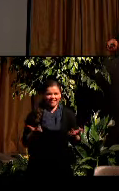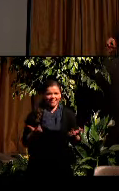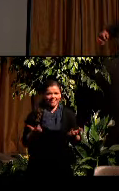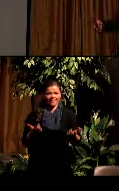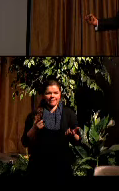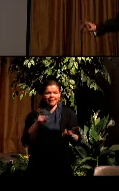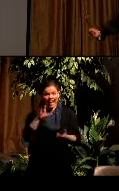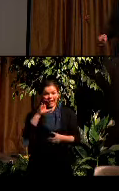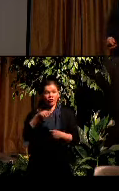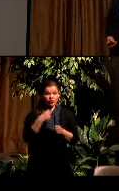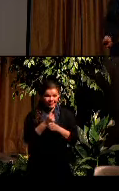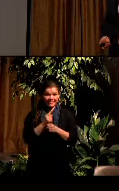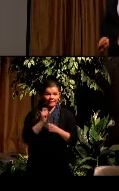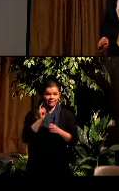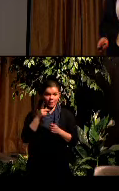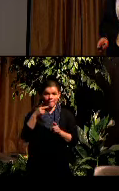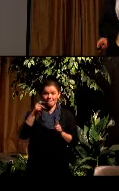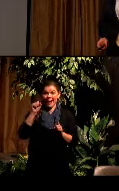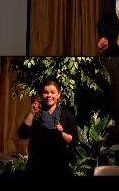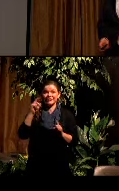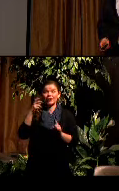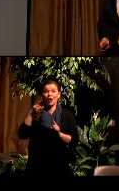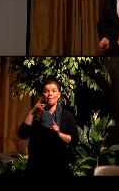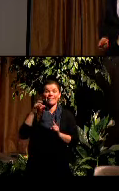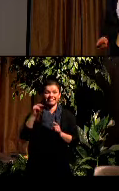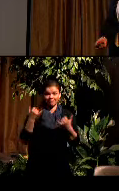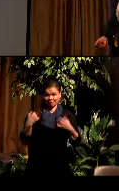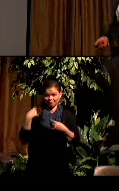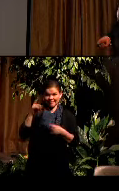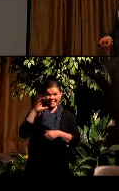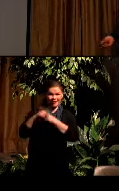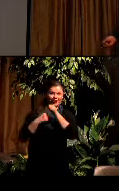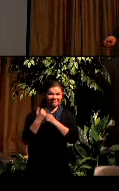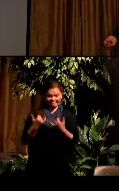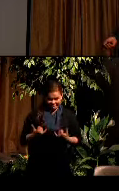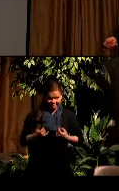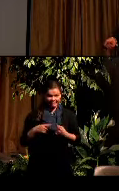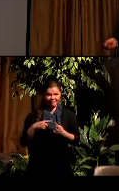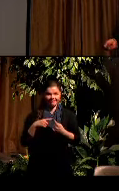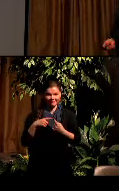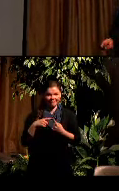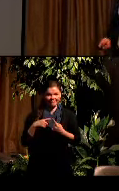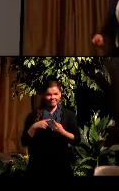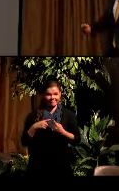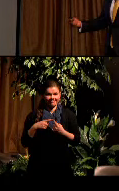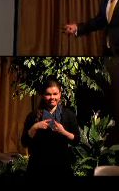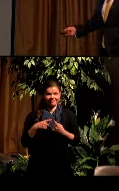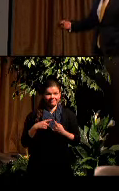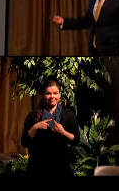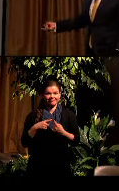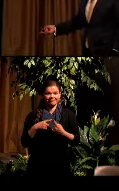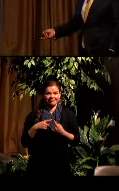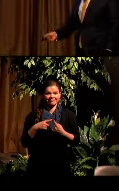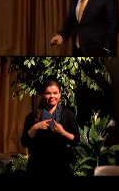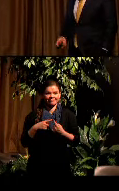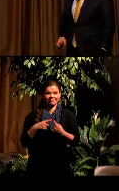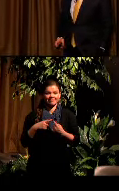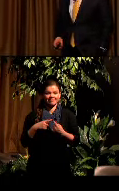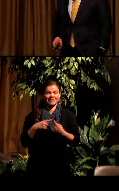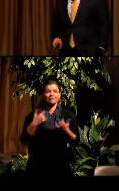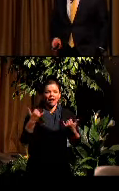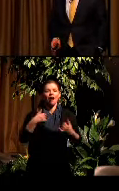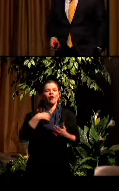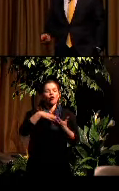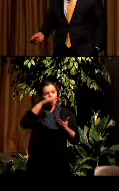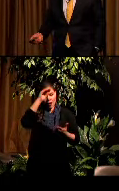pigeon, I would argue that I think we have the tools to prevent extinction and keep common birds common. And I'm going to fight to put those tools